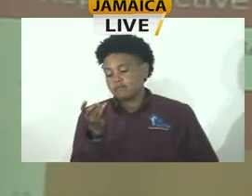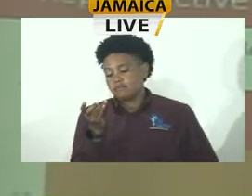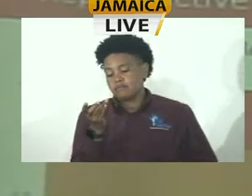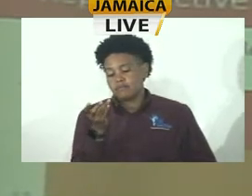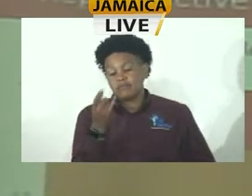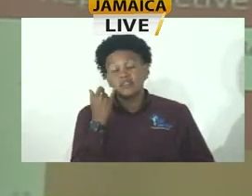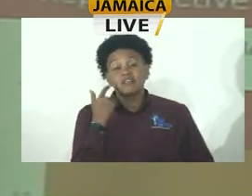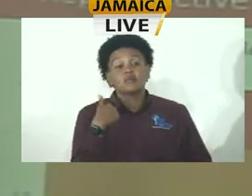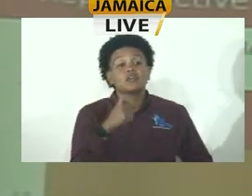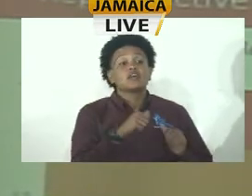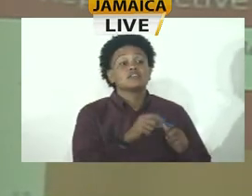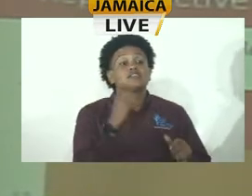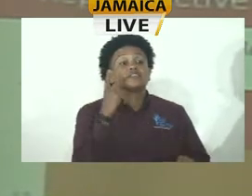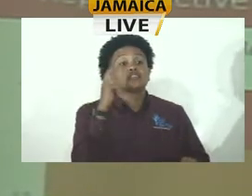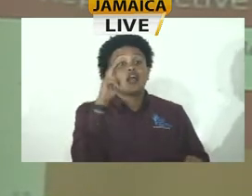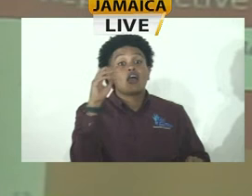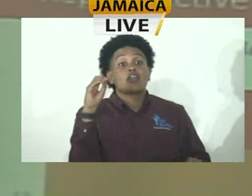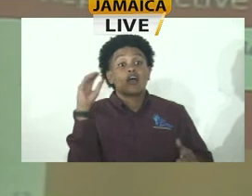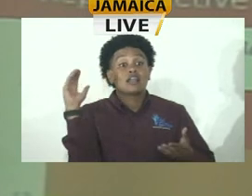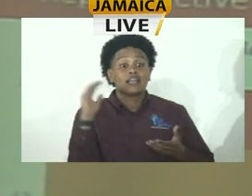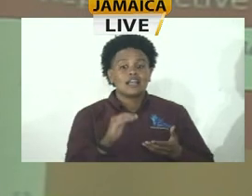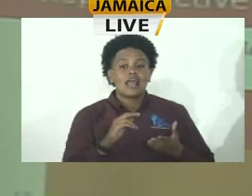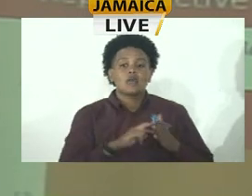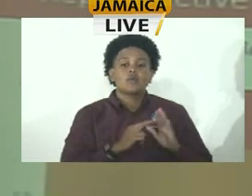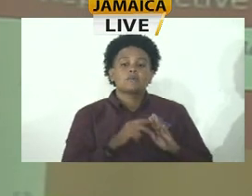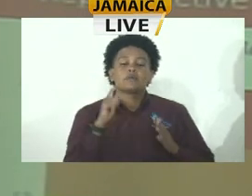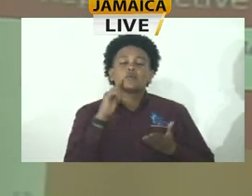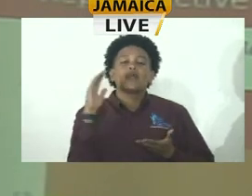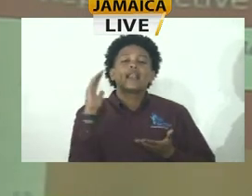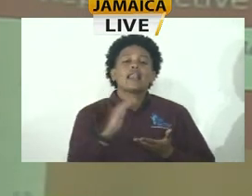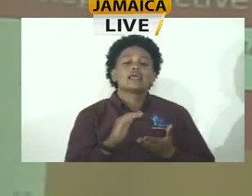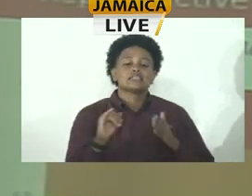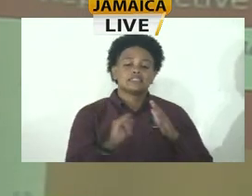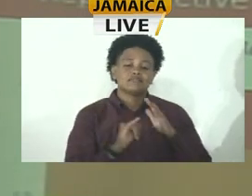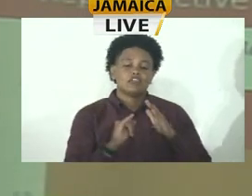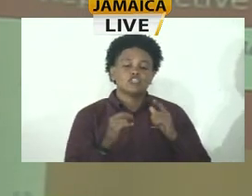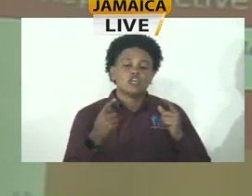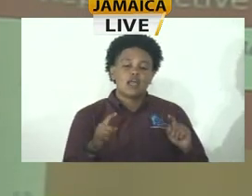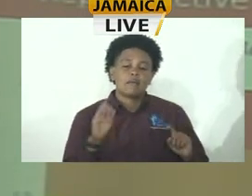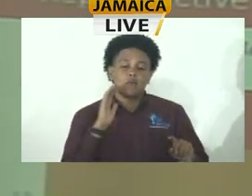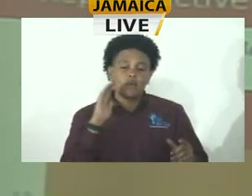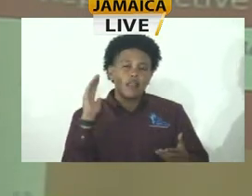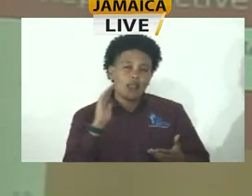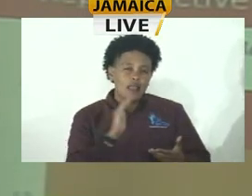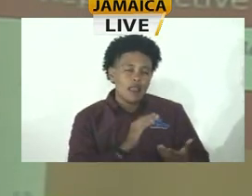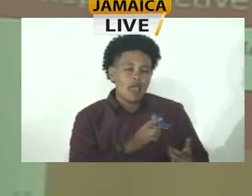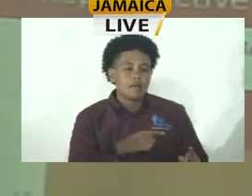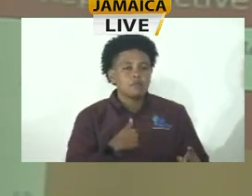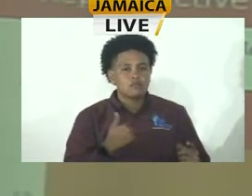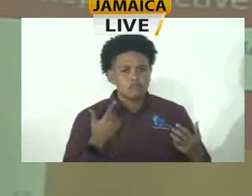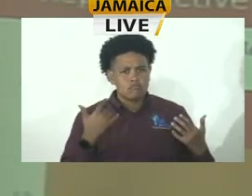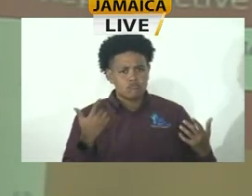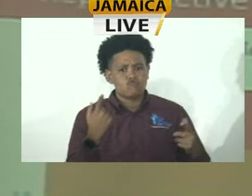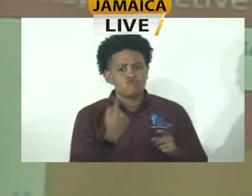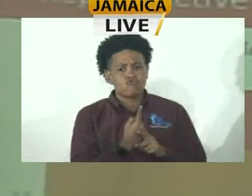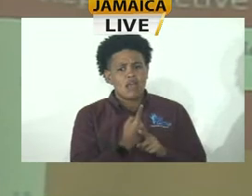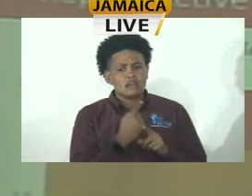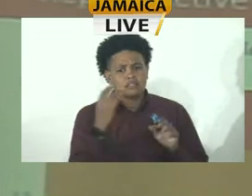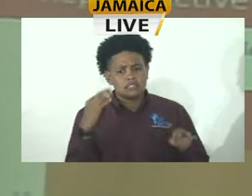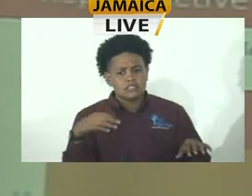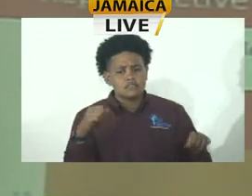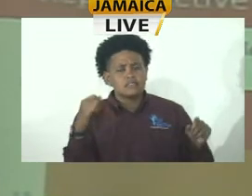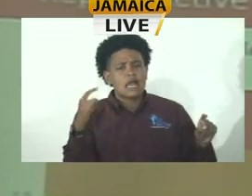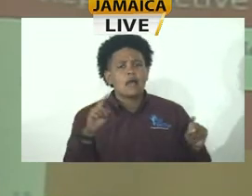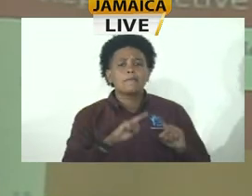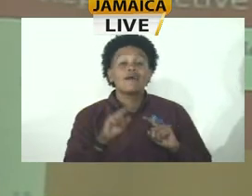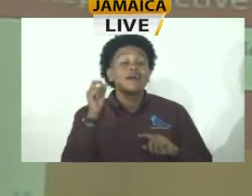declined it would mean that there would be less infections taking place so we are we are heading in the right direction but it's too